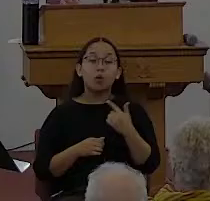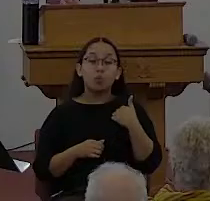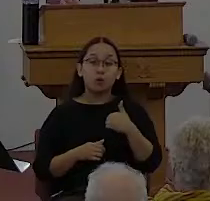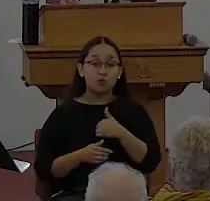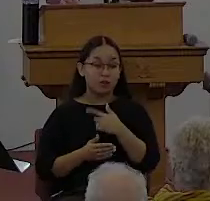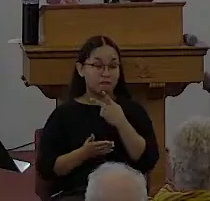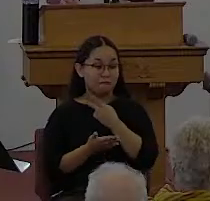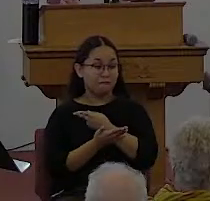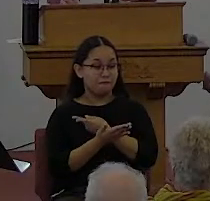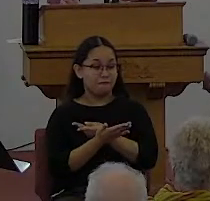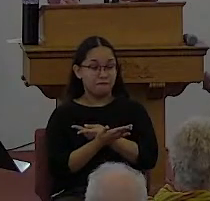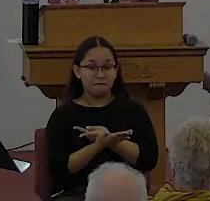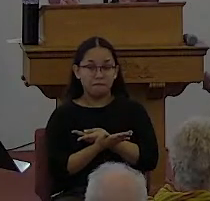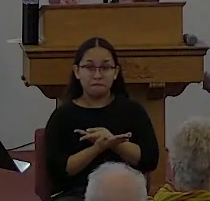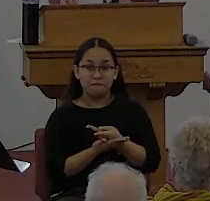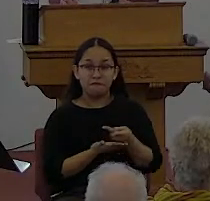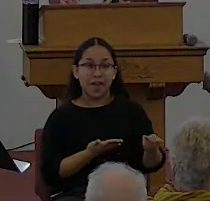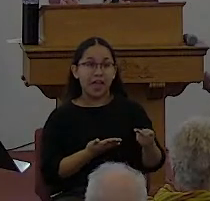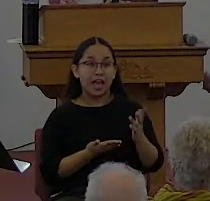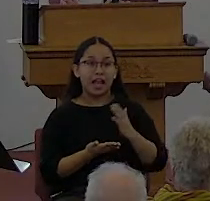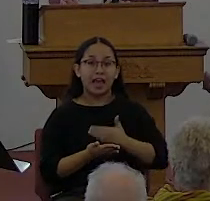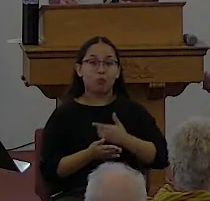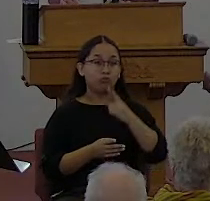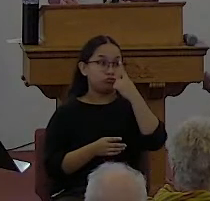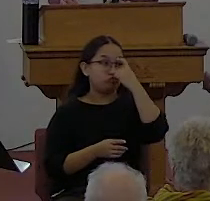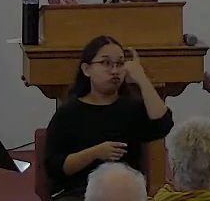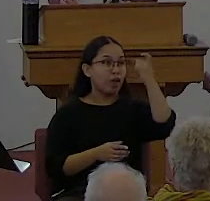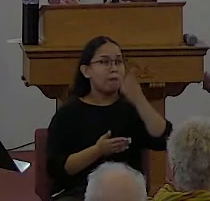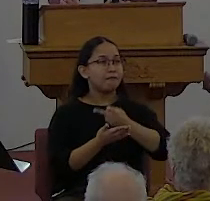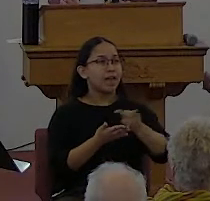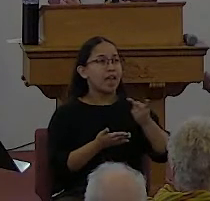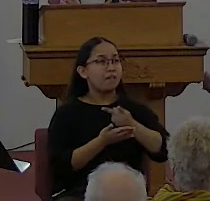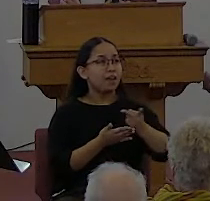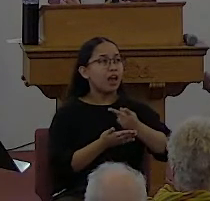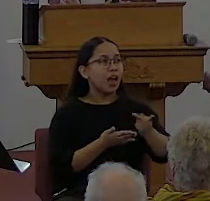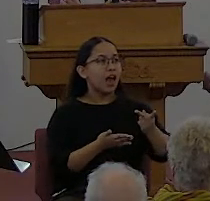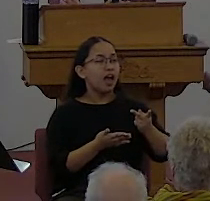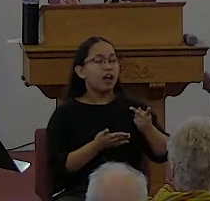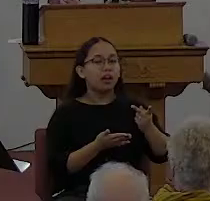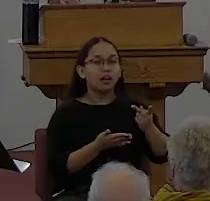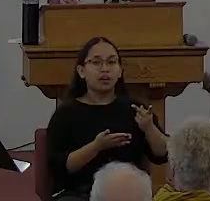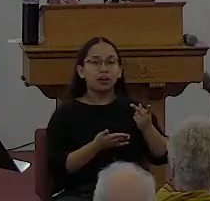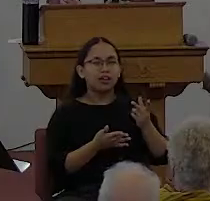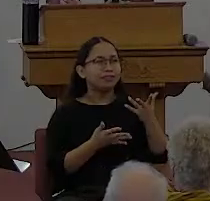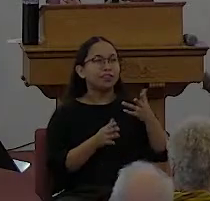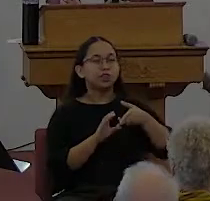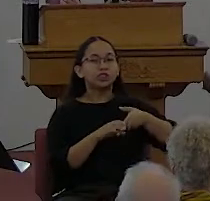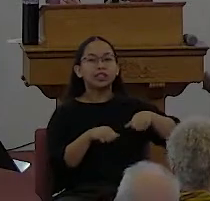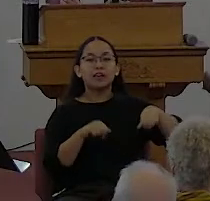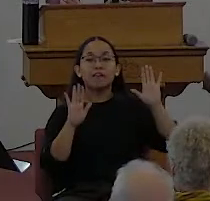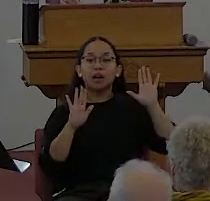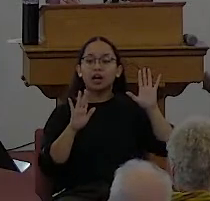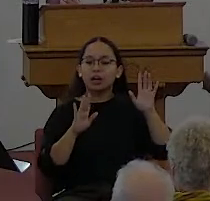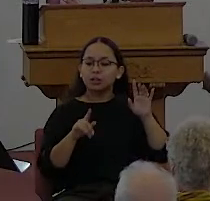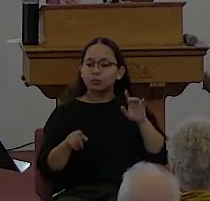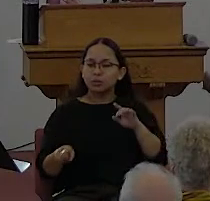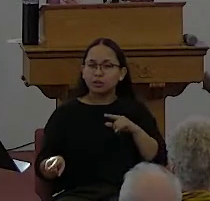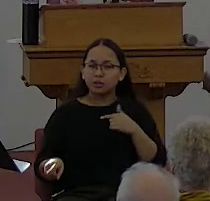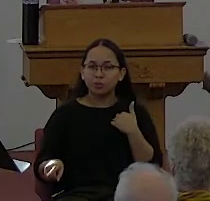to achieve our pipe dreams, we overlook what we actually